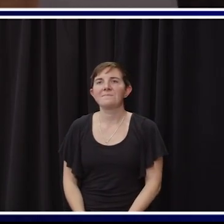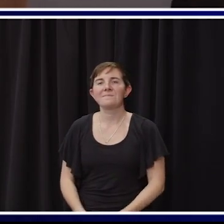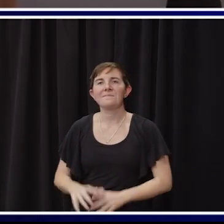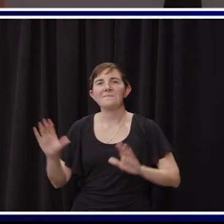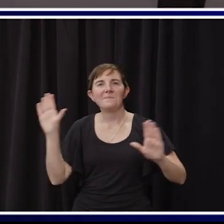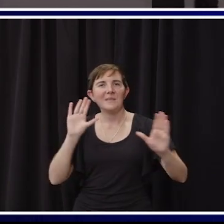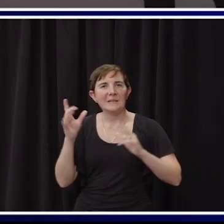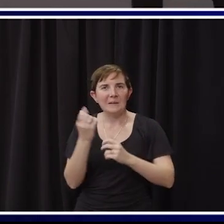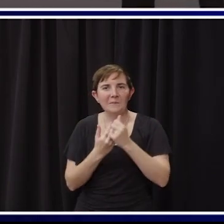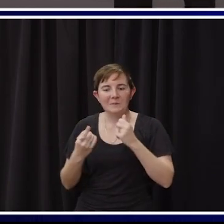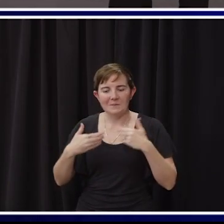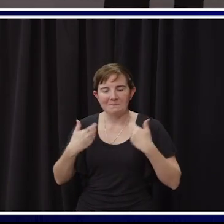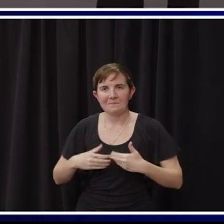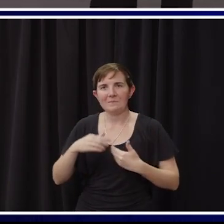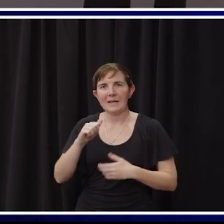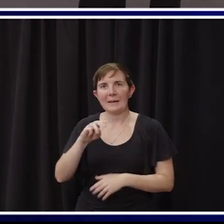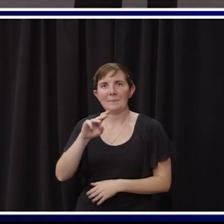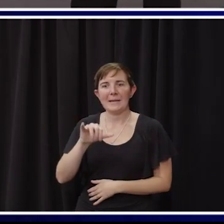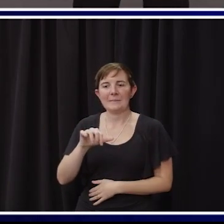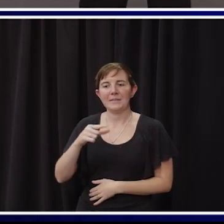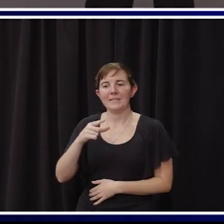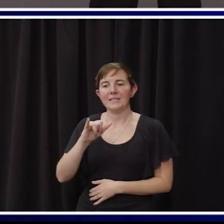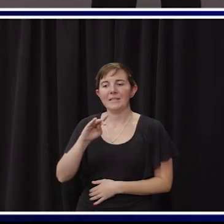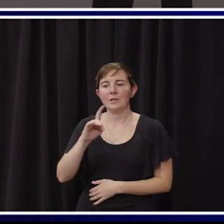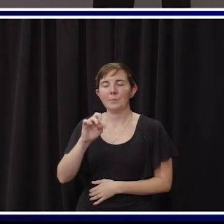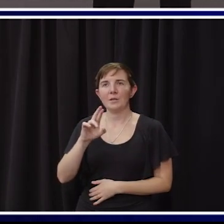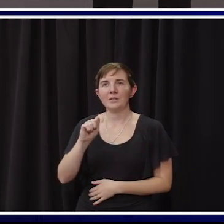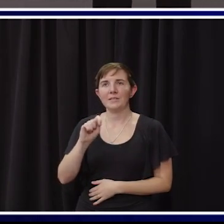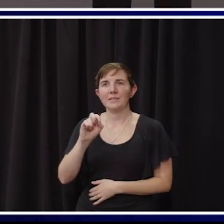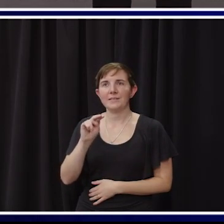Hi, everyone. I'm Amy Gilbertson. Here